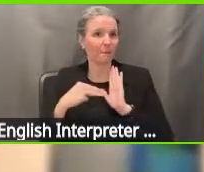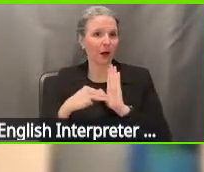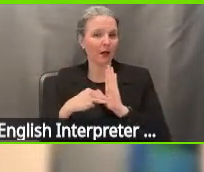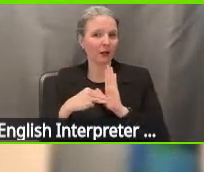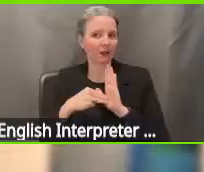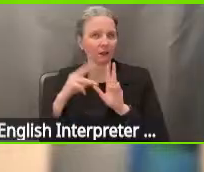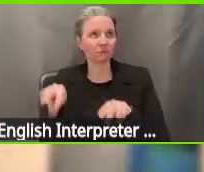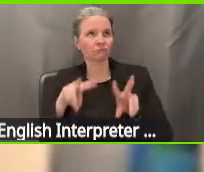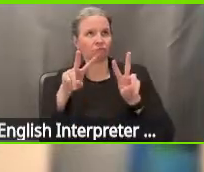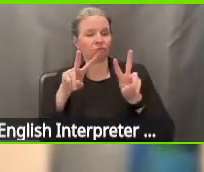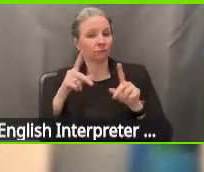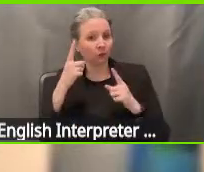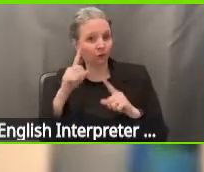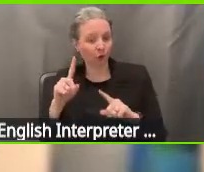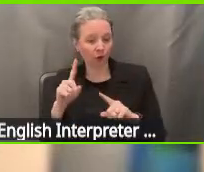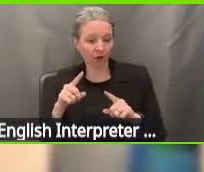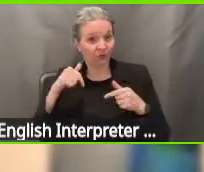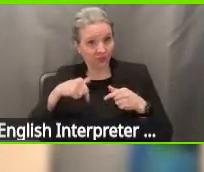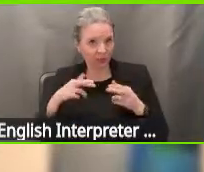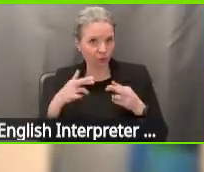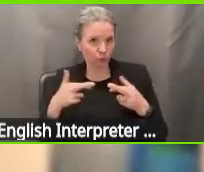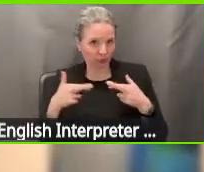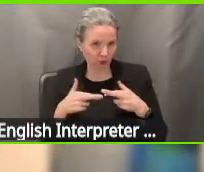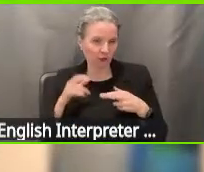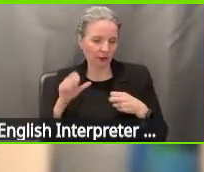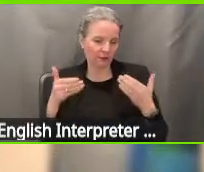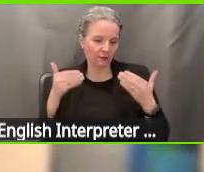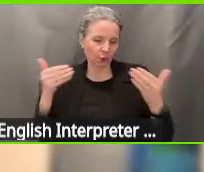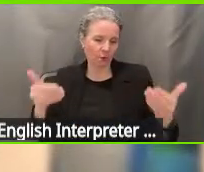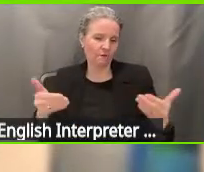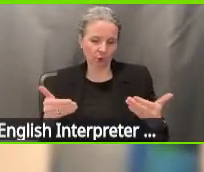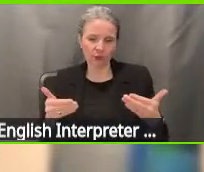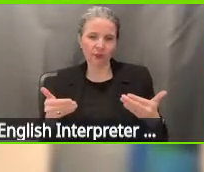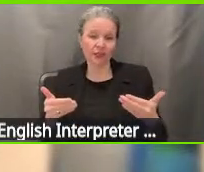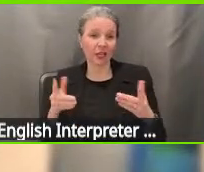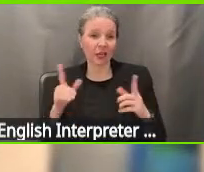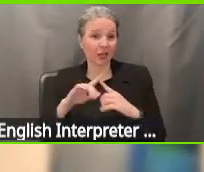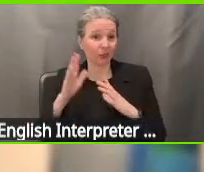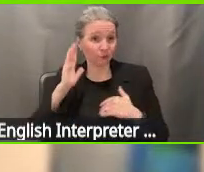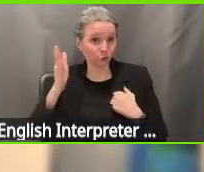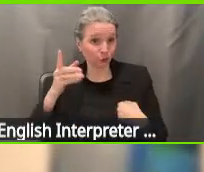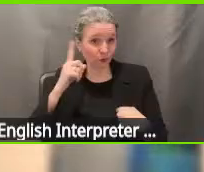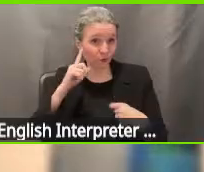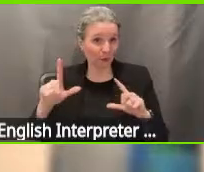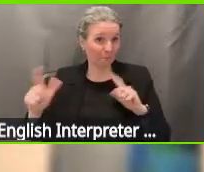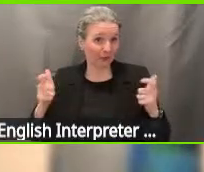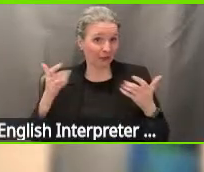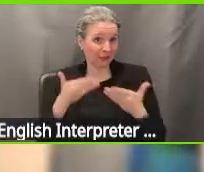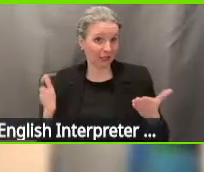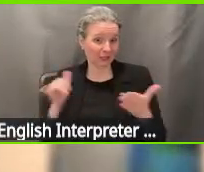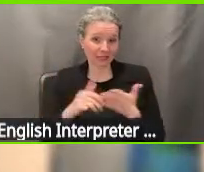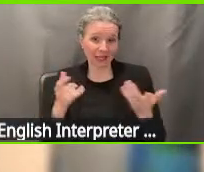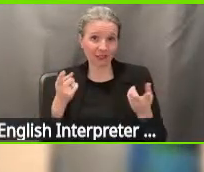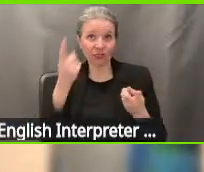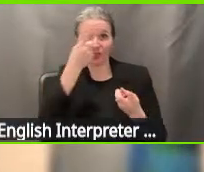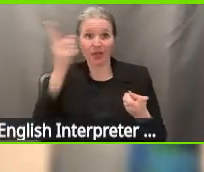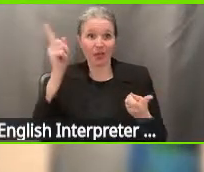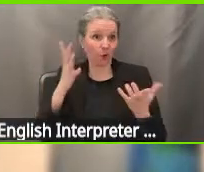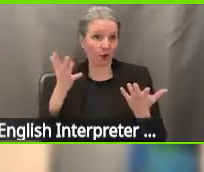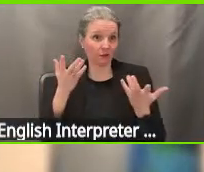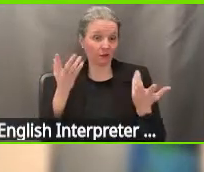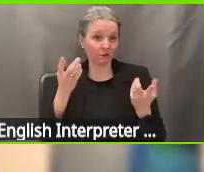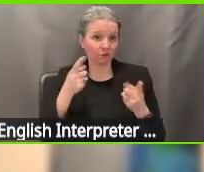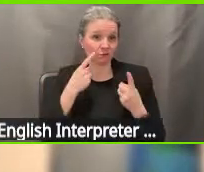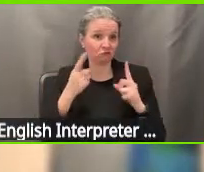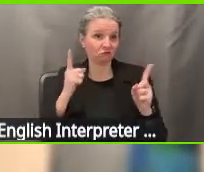not only for this region going forward in the future for large things that they want to get done, but